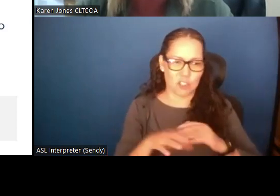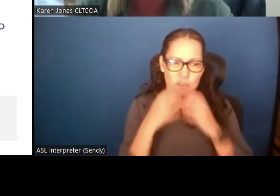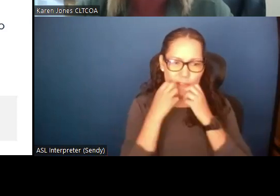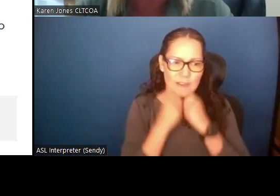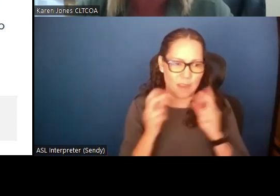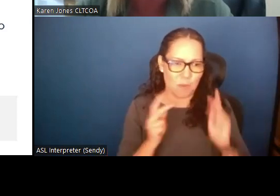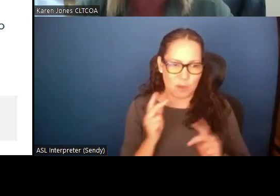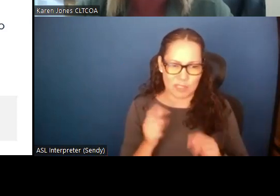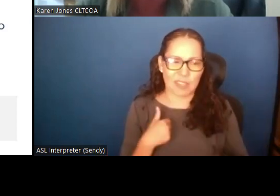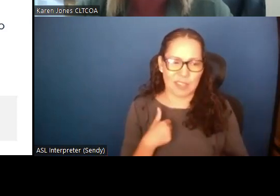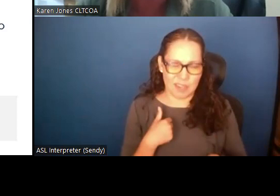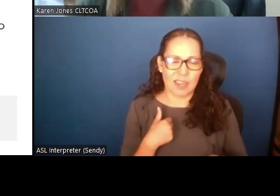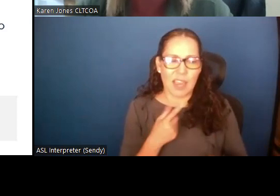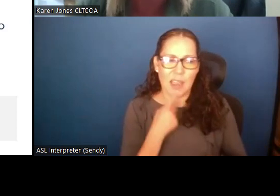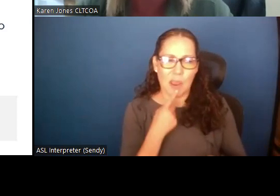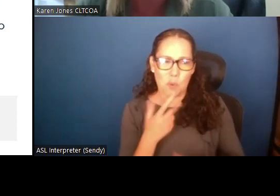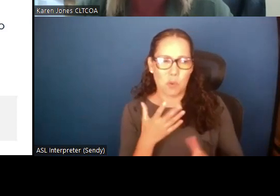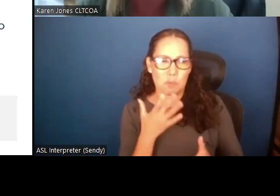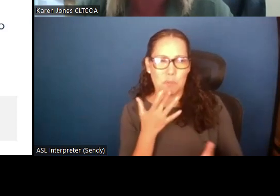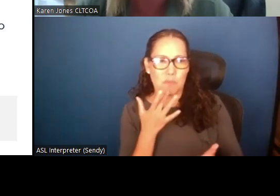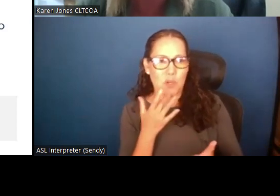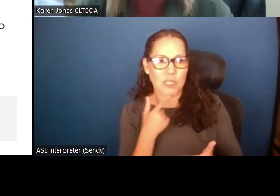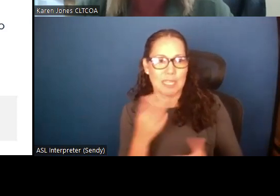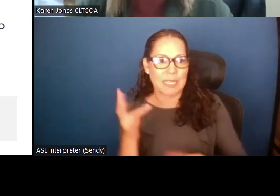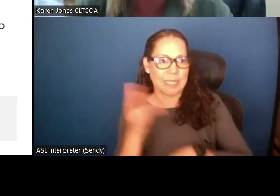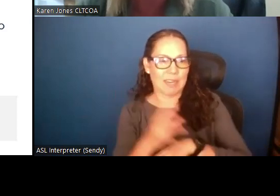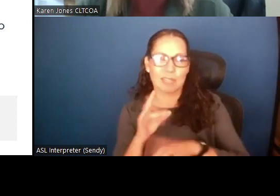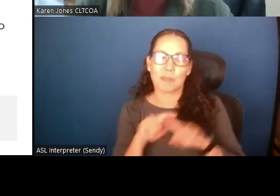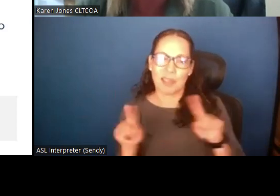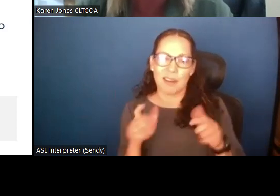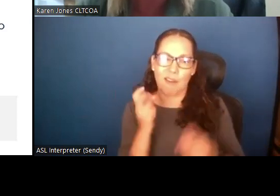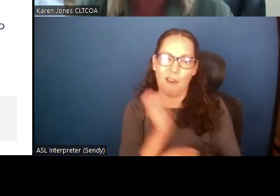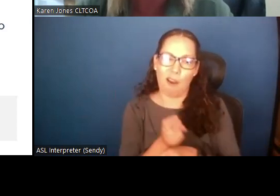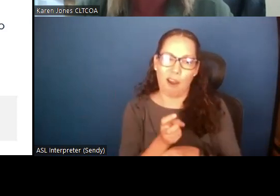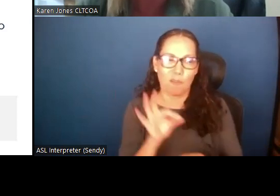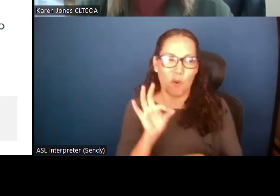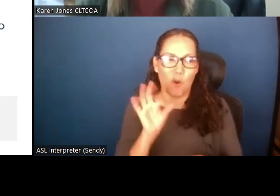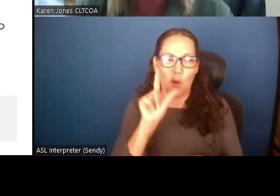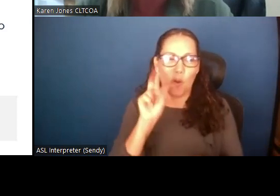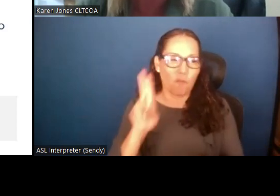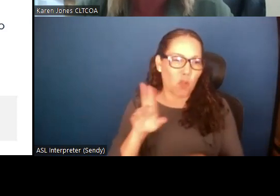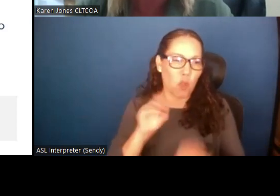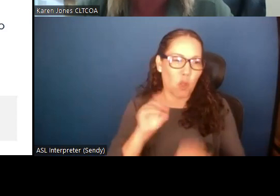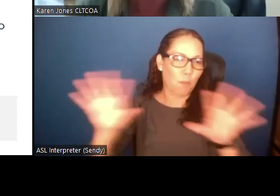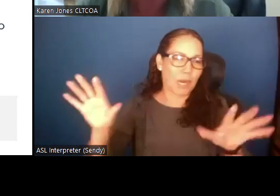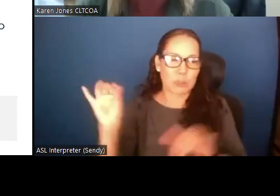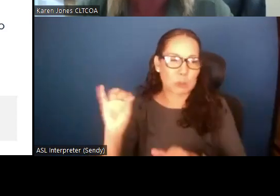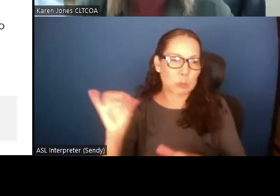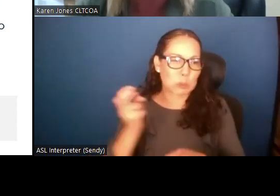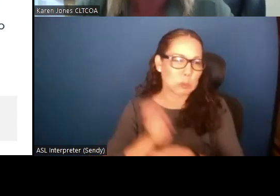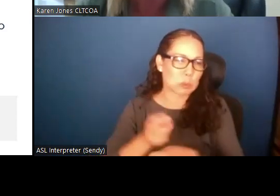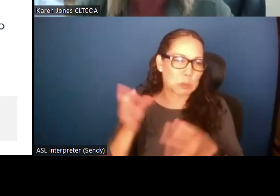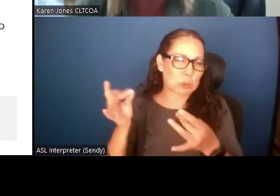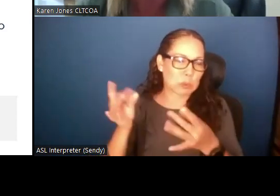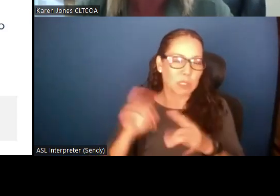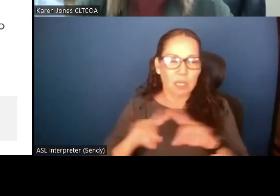7 days, but that gets hard to do in a, even a flu outbreak. The other thing is the last bullet point about PPE.